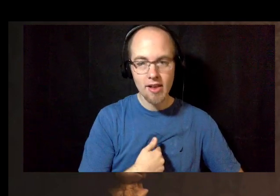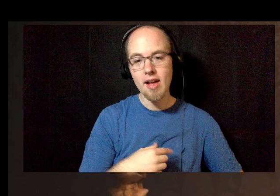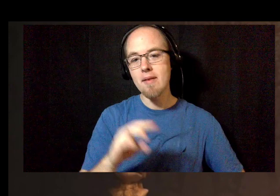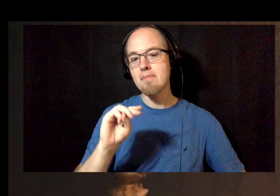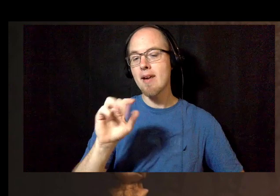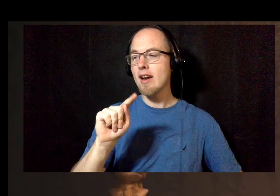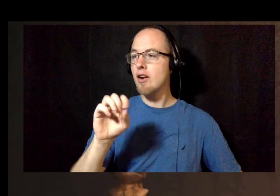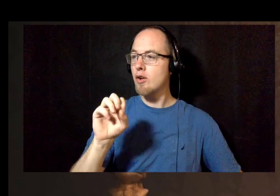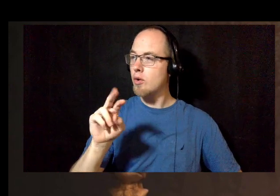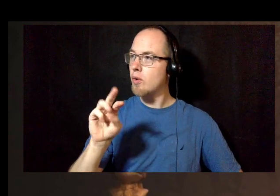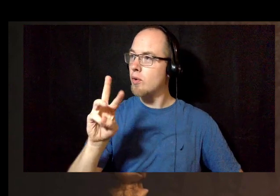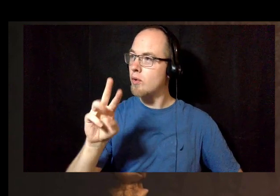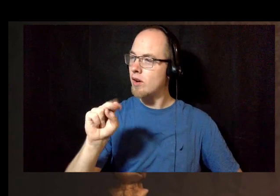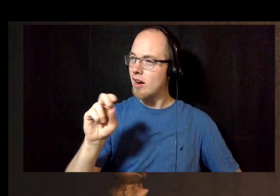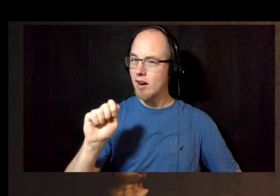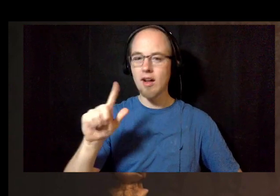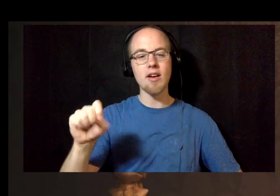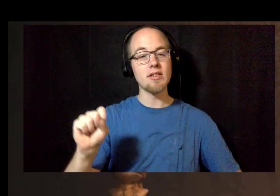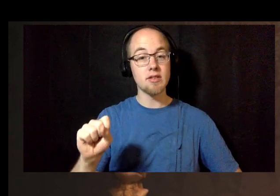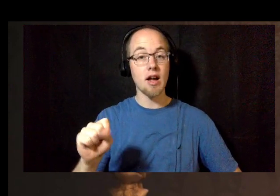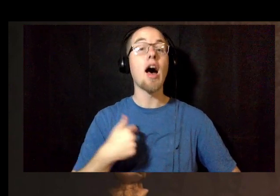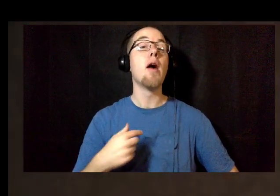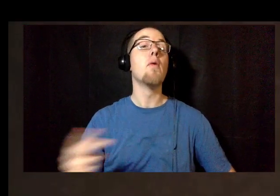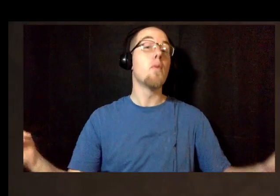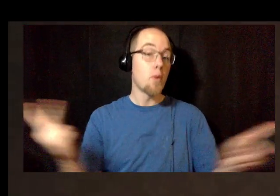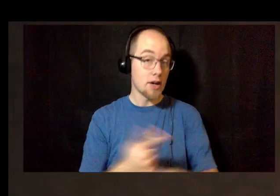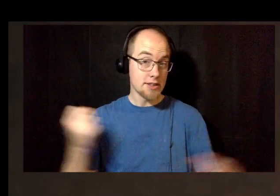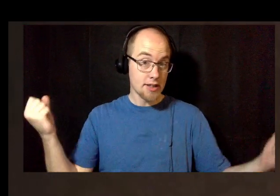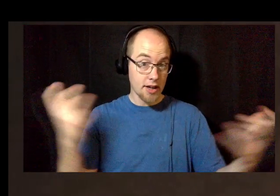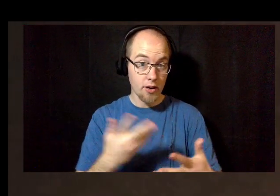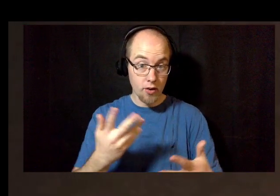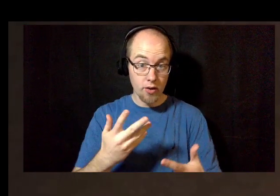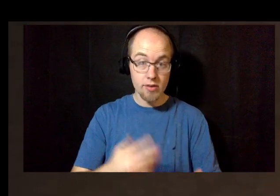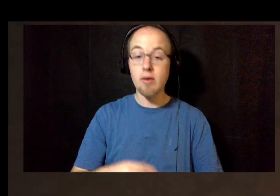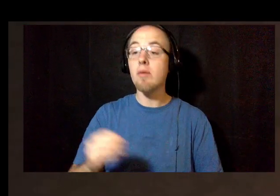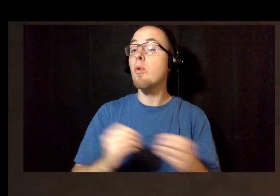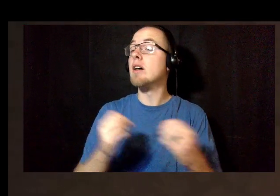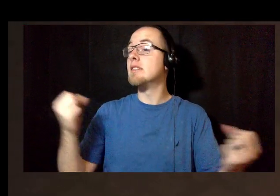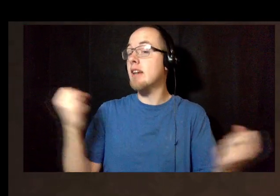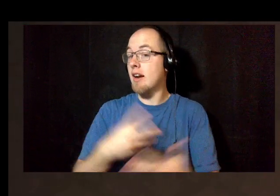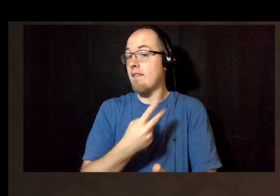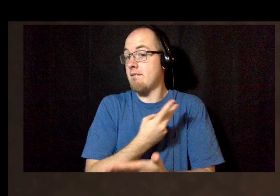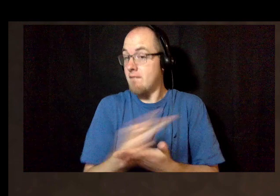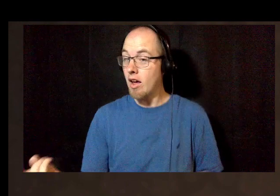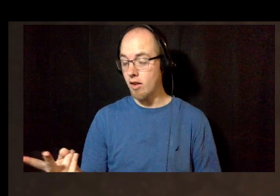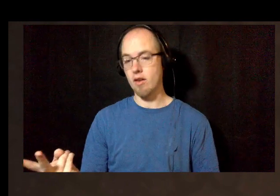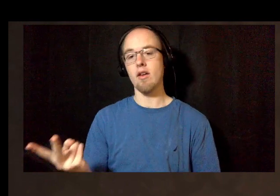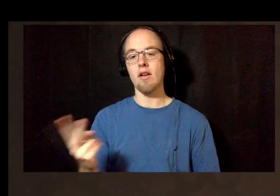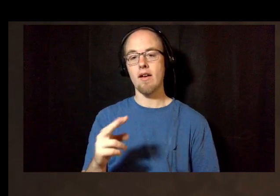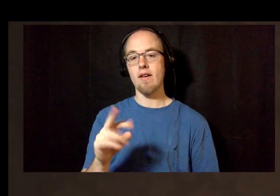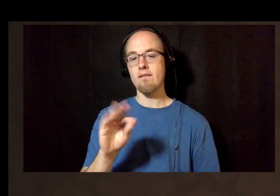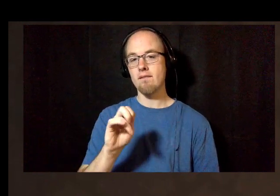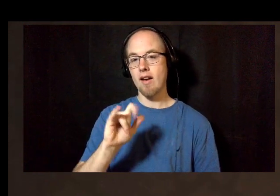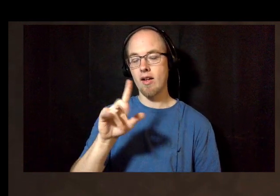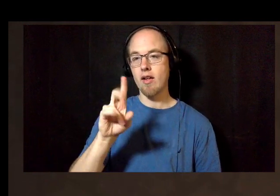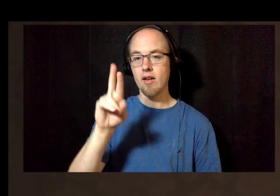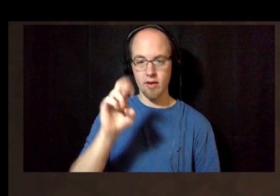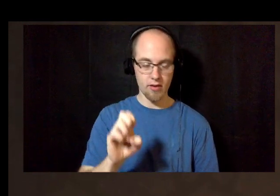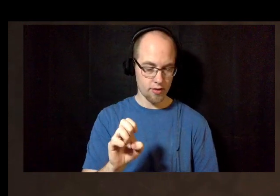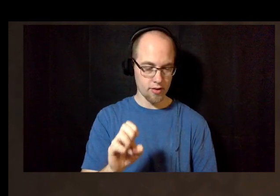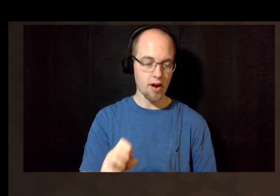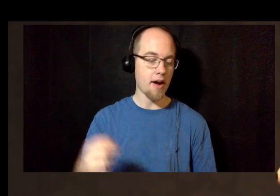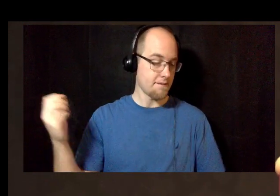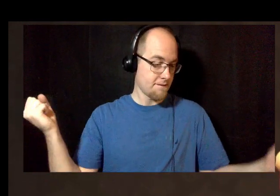Matanoodles, I think I'm actually more scared of failure. In this case, I fear that I might have written a shit book and as a